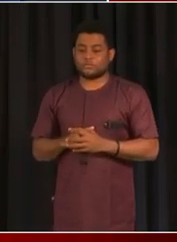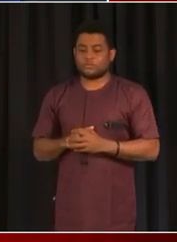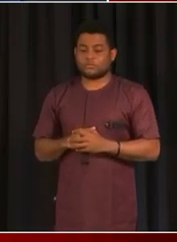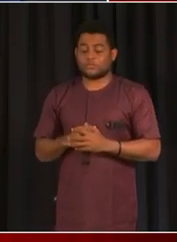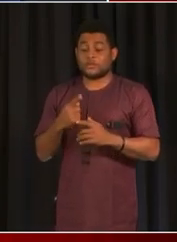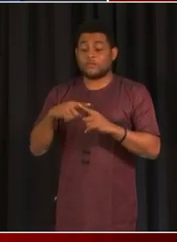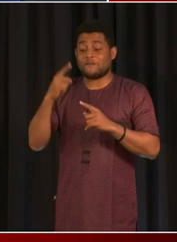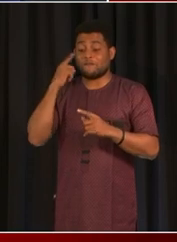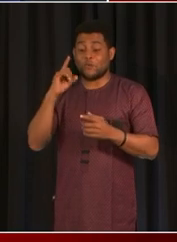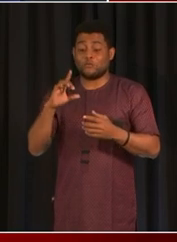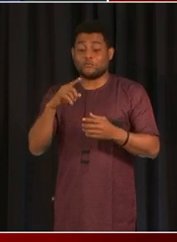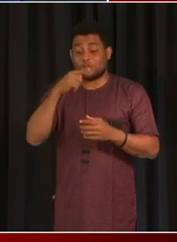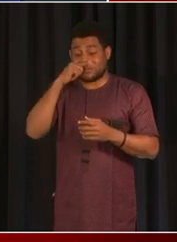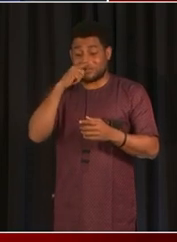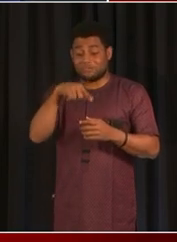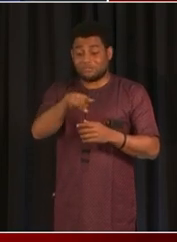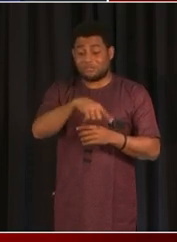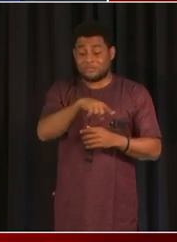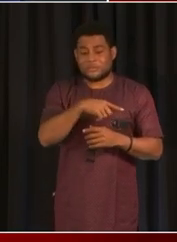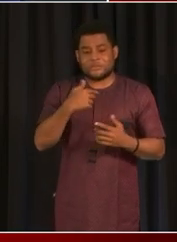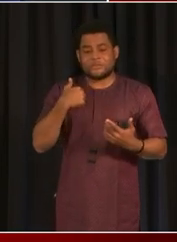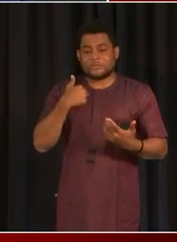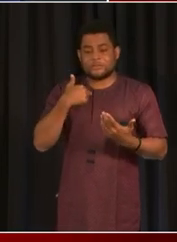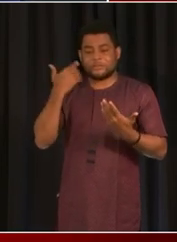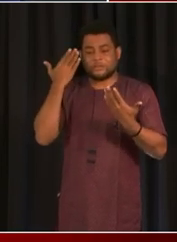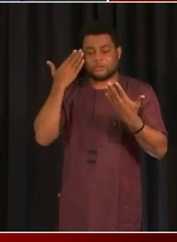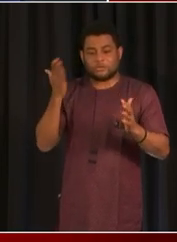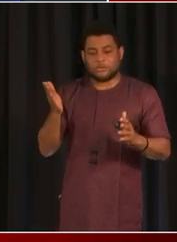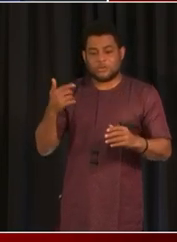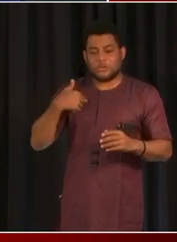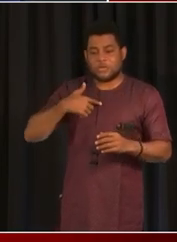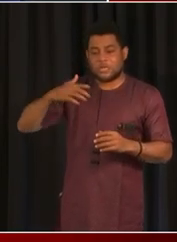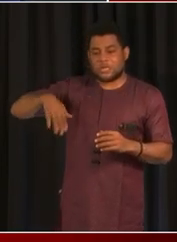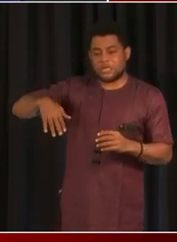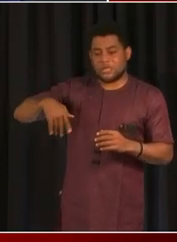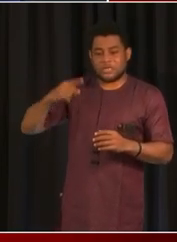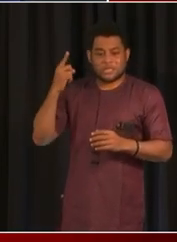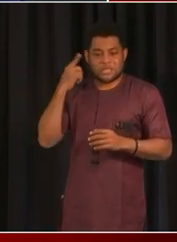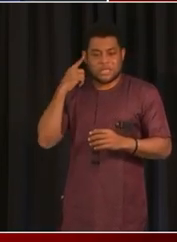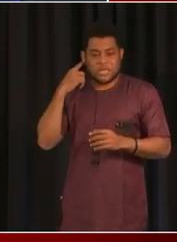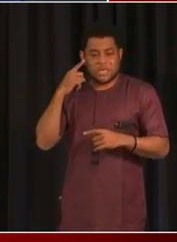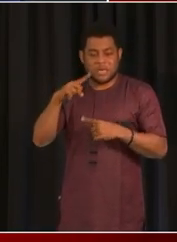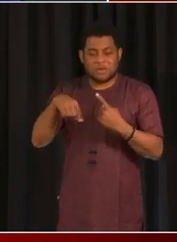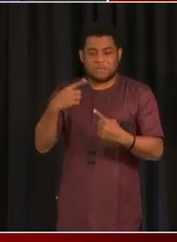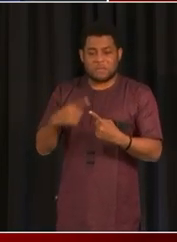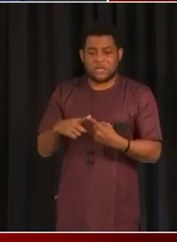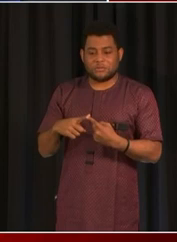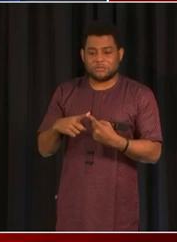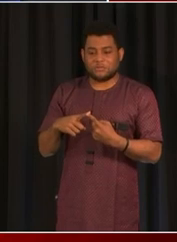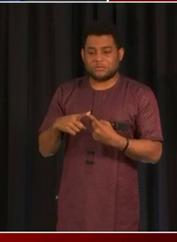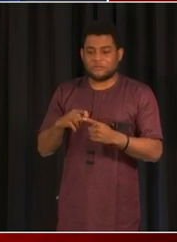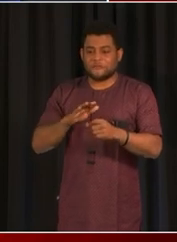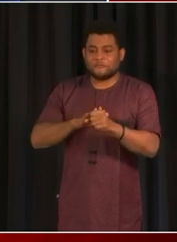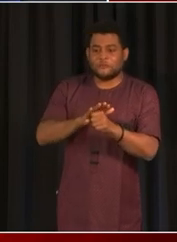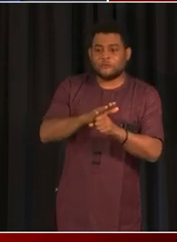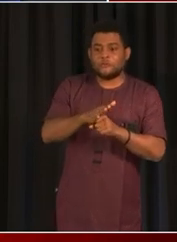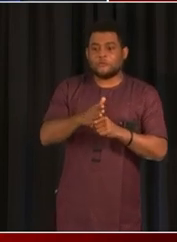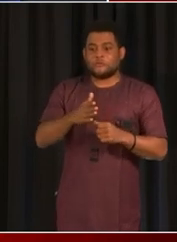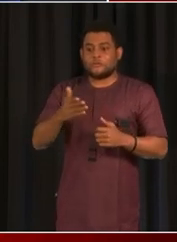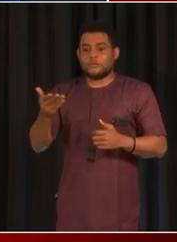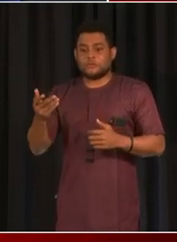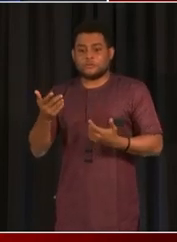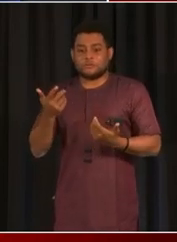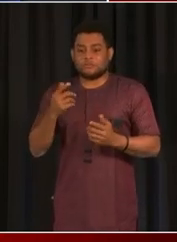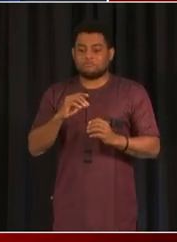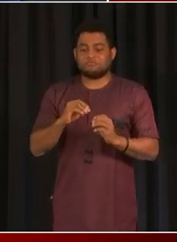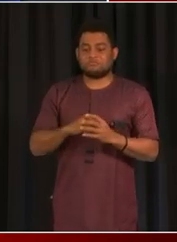challenges with our pediatric hospitals or their ability to revisit their surge plans if